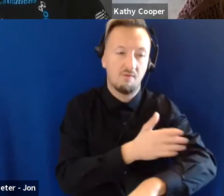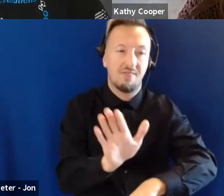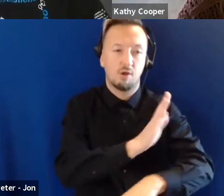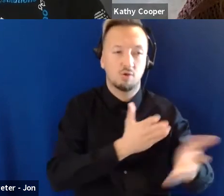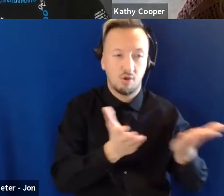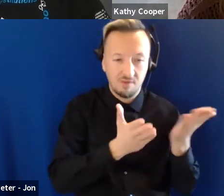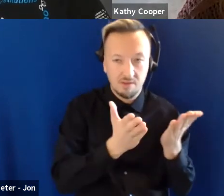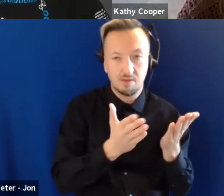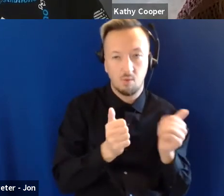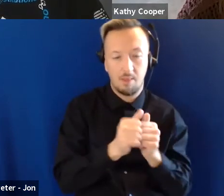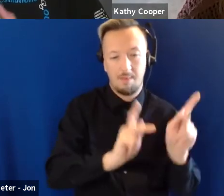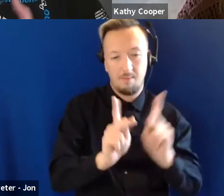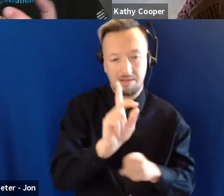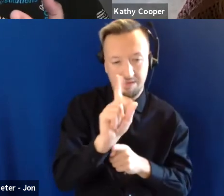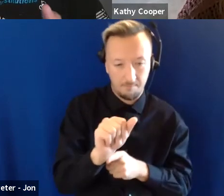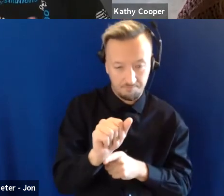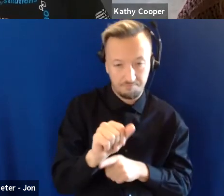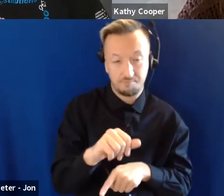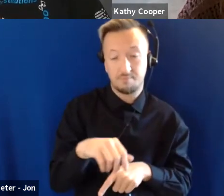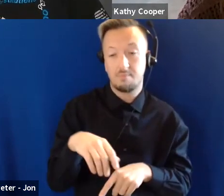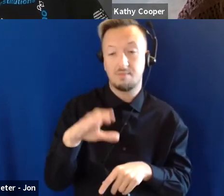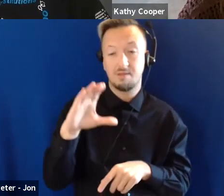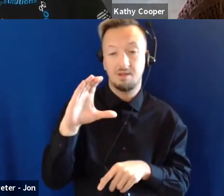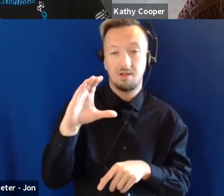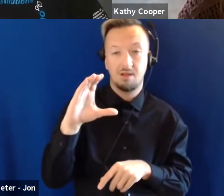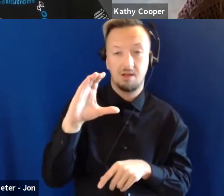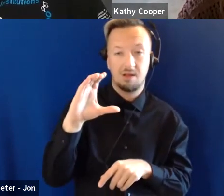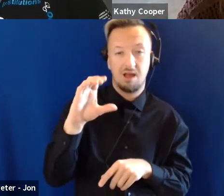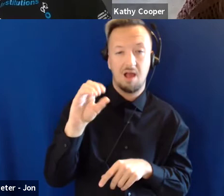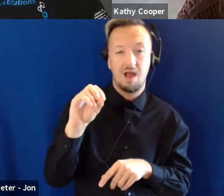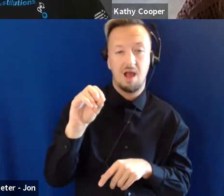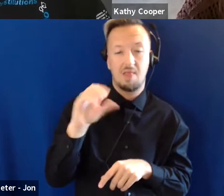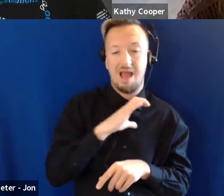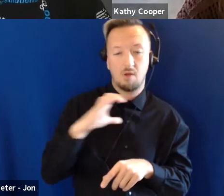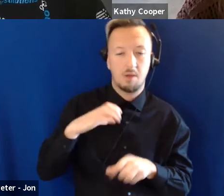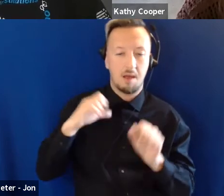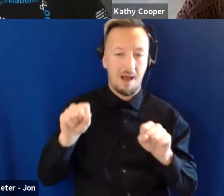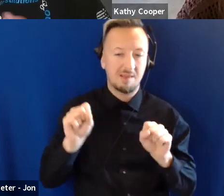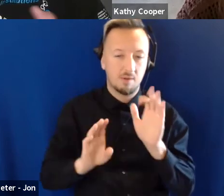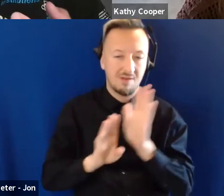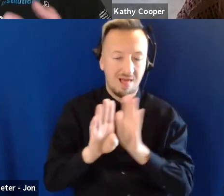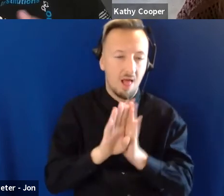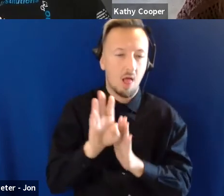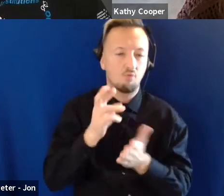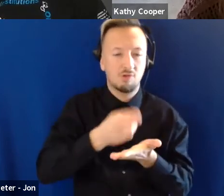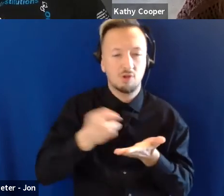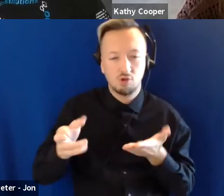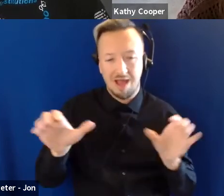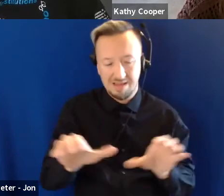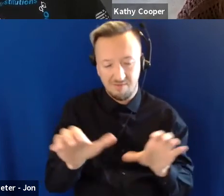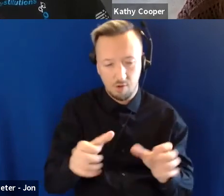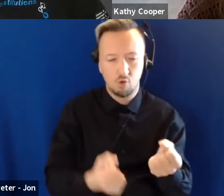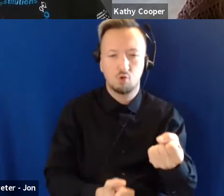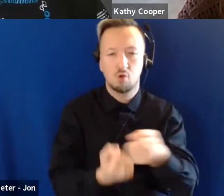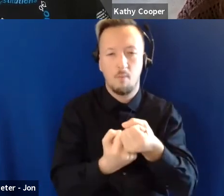disabilities. The council may conduct resource development activities to support independent living services by